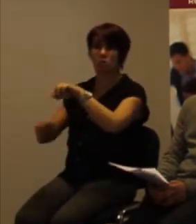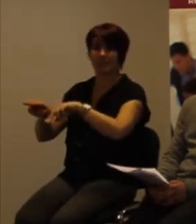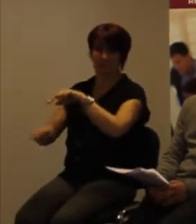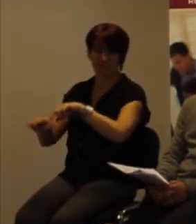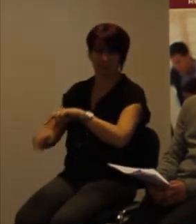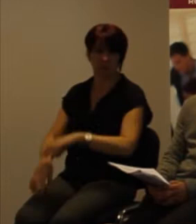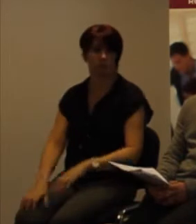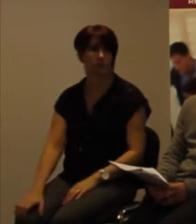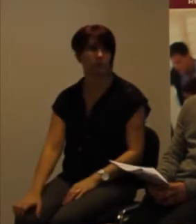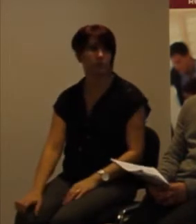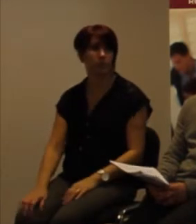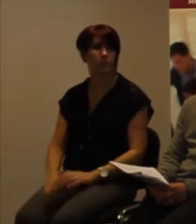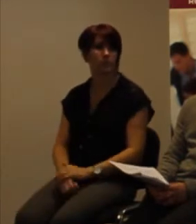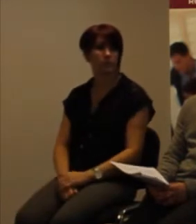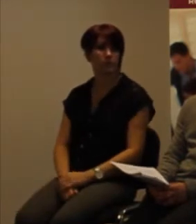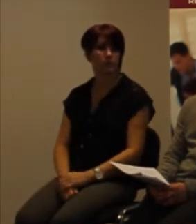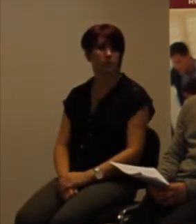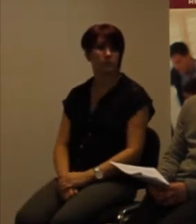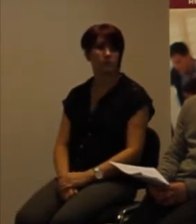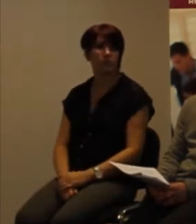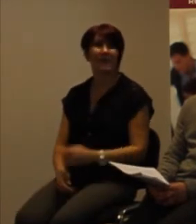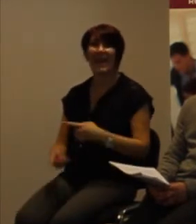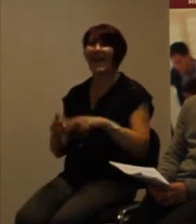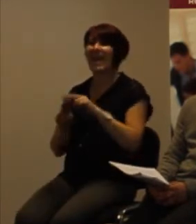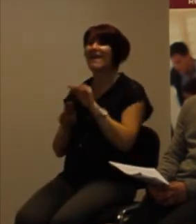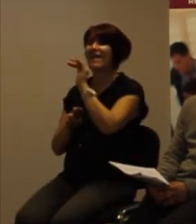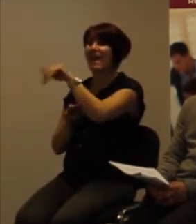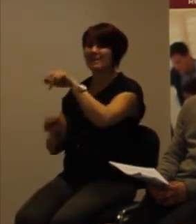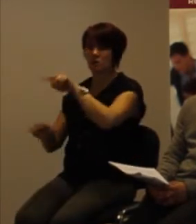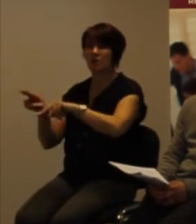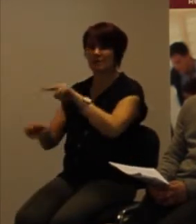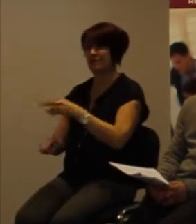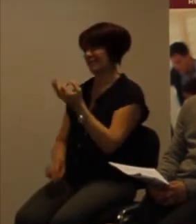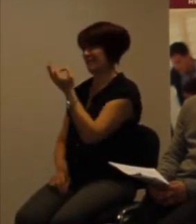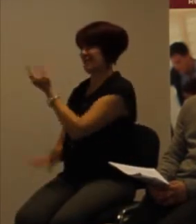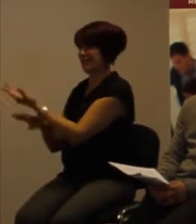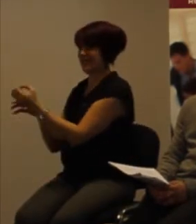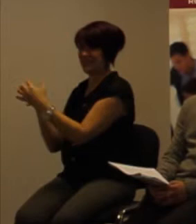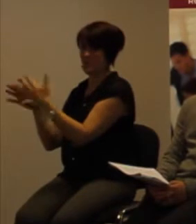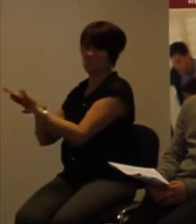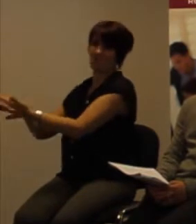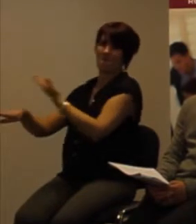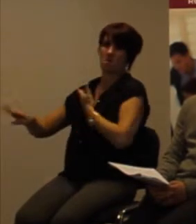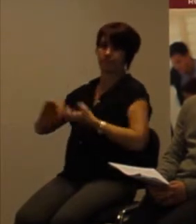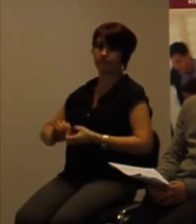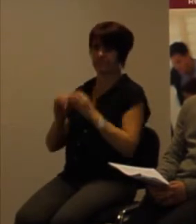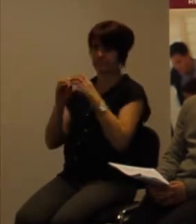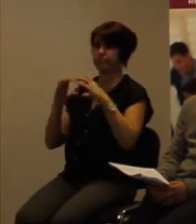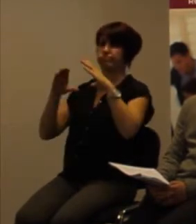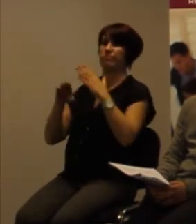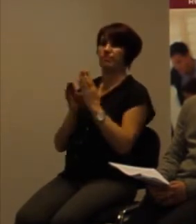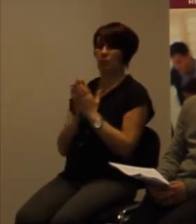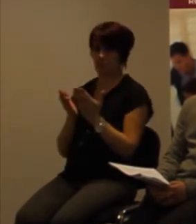you are applying externally set assessments if you are 10 weeks. But this is something you can do. It may be something